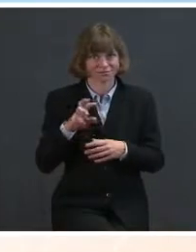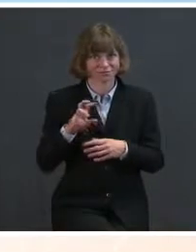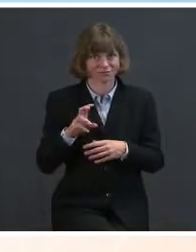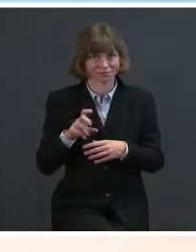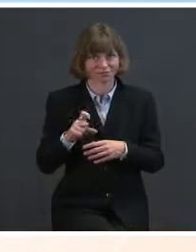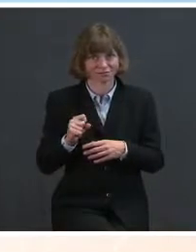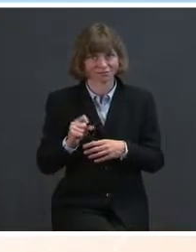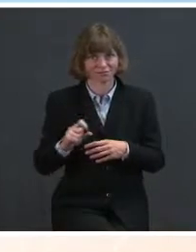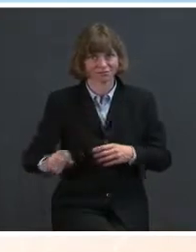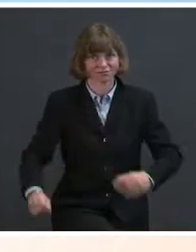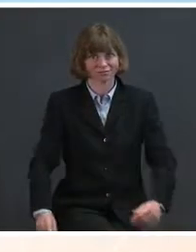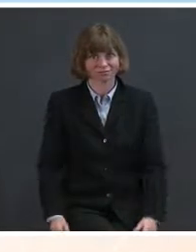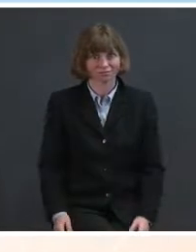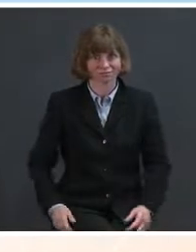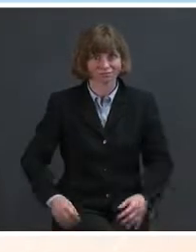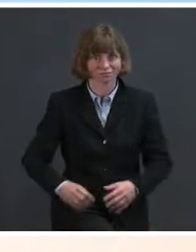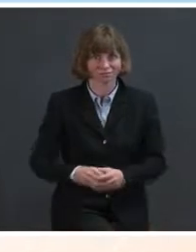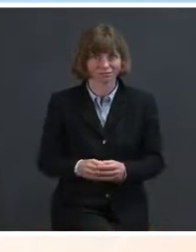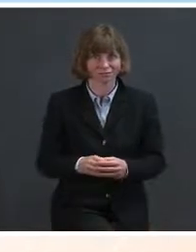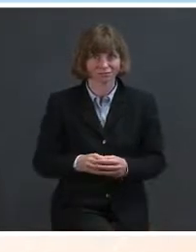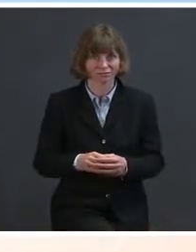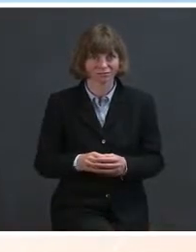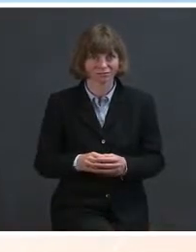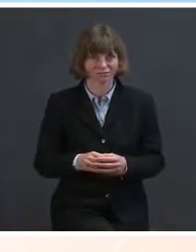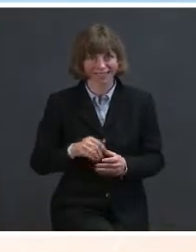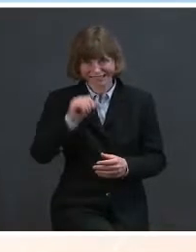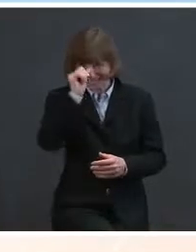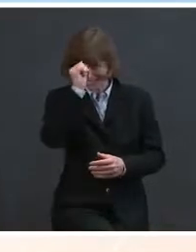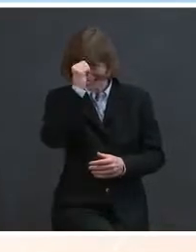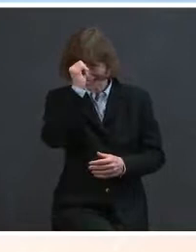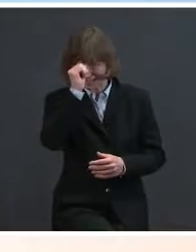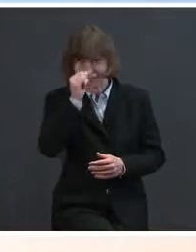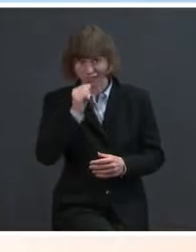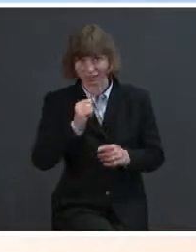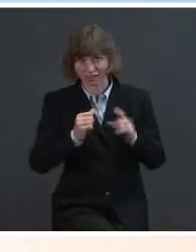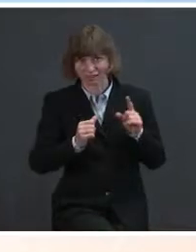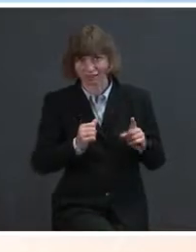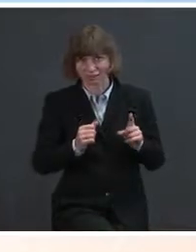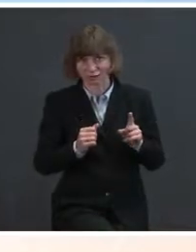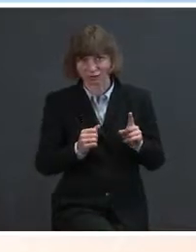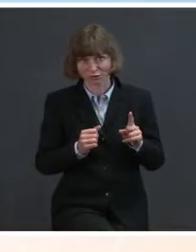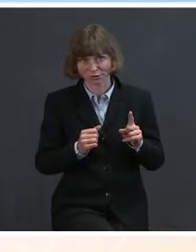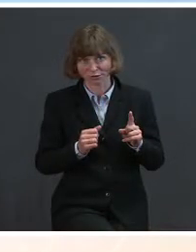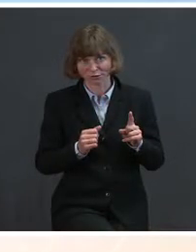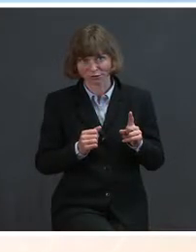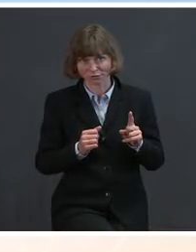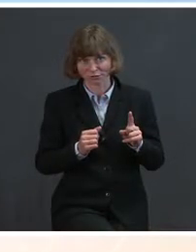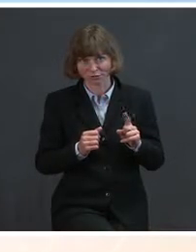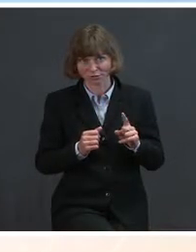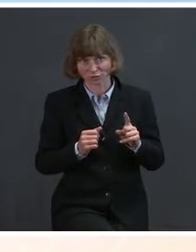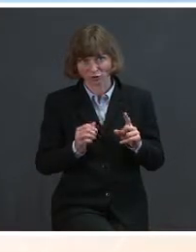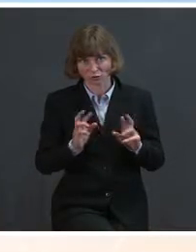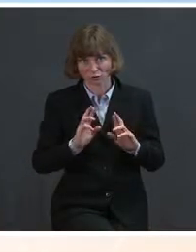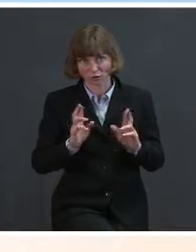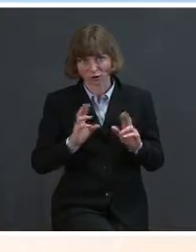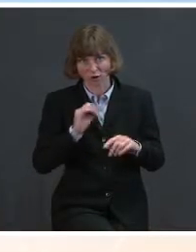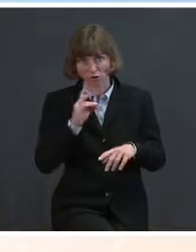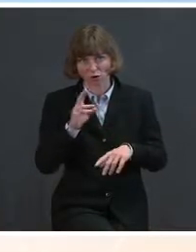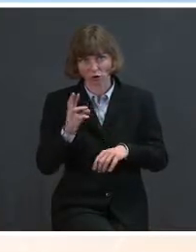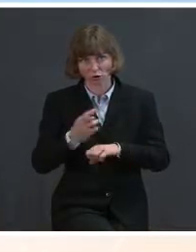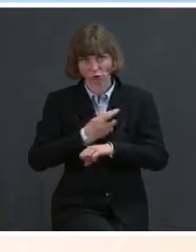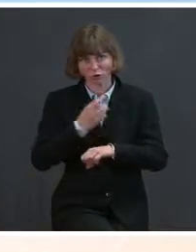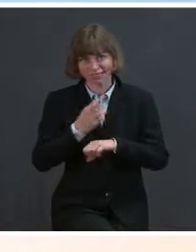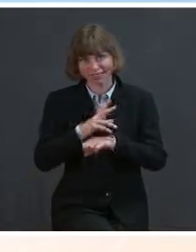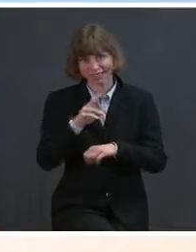you. We're reporting that India is likely to block its mobile carriers from carrying or using telecoms